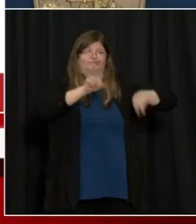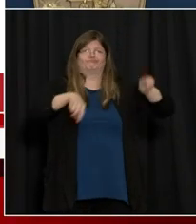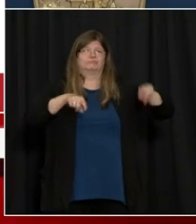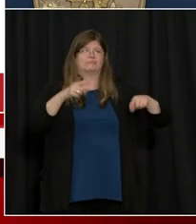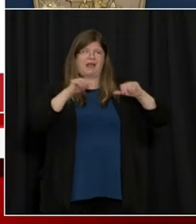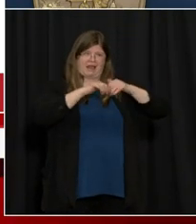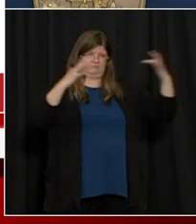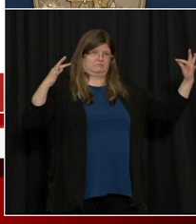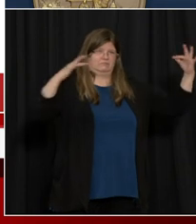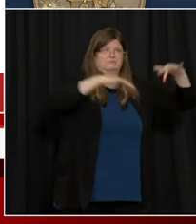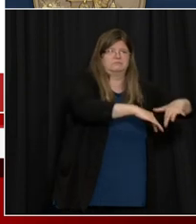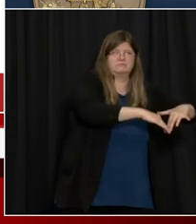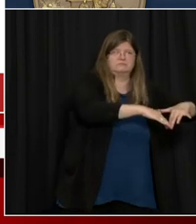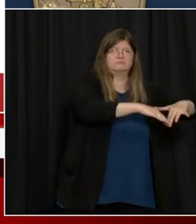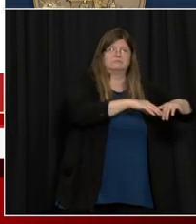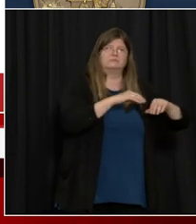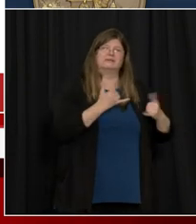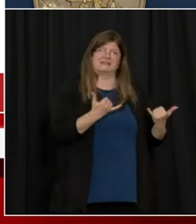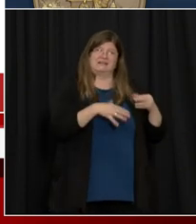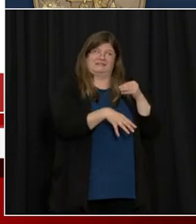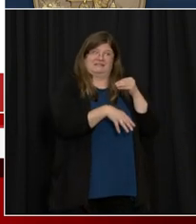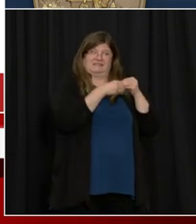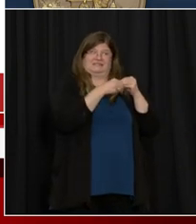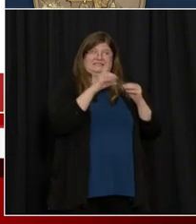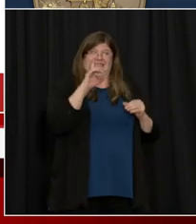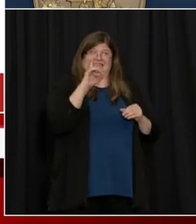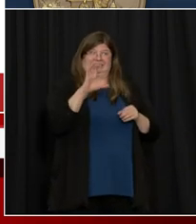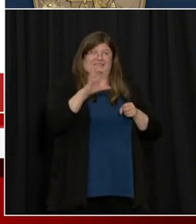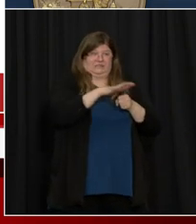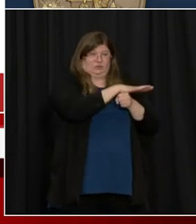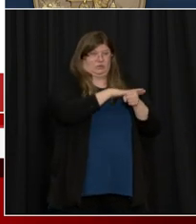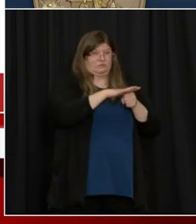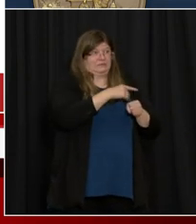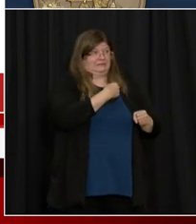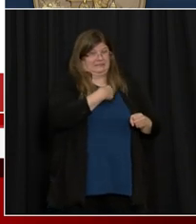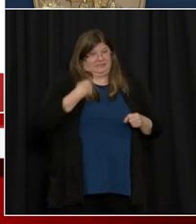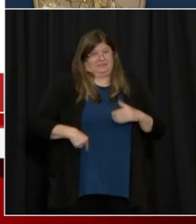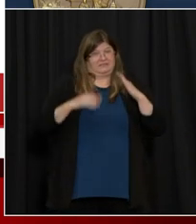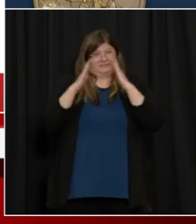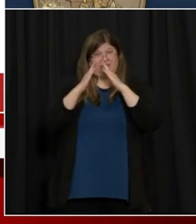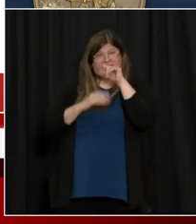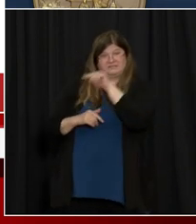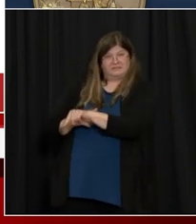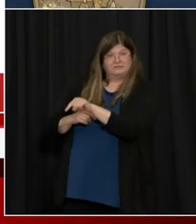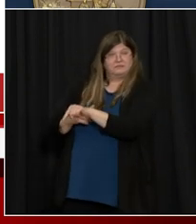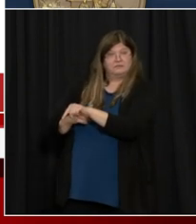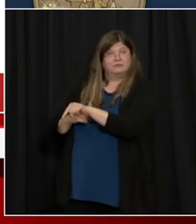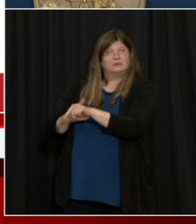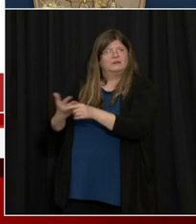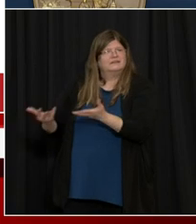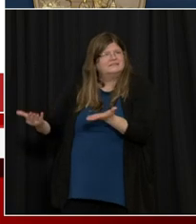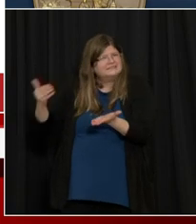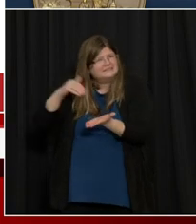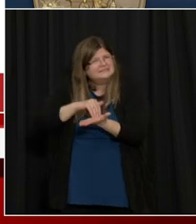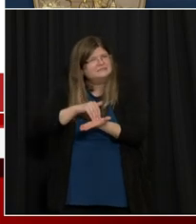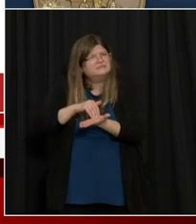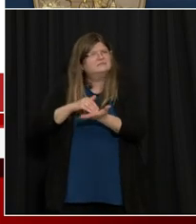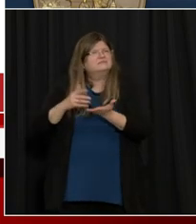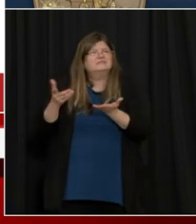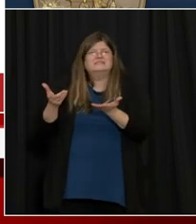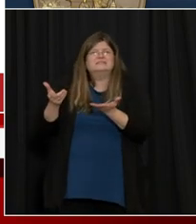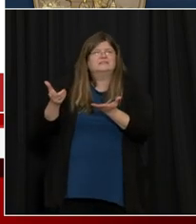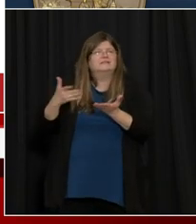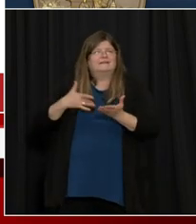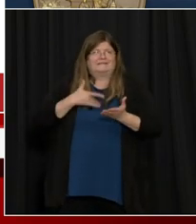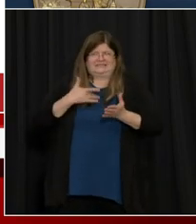adding another centrally located location. I think that we're going to see more people opening